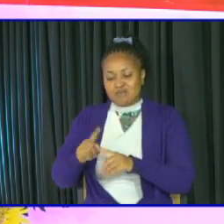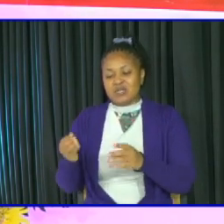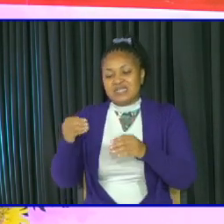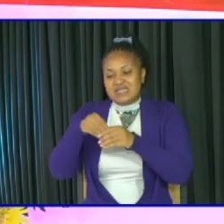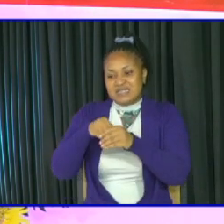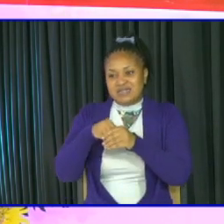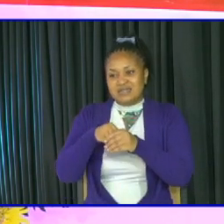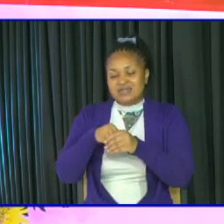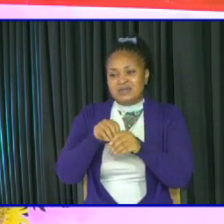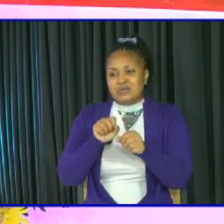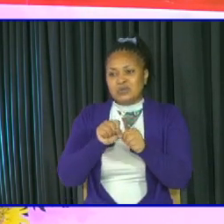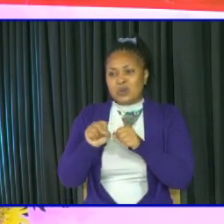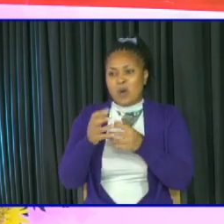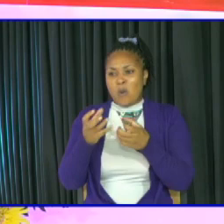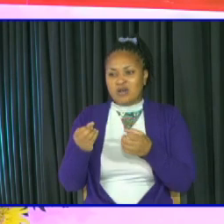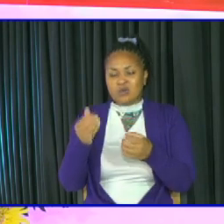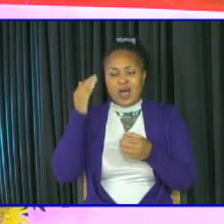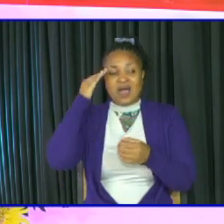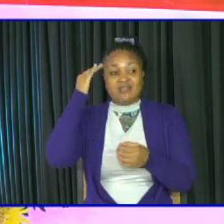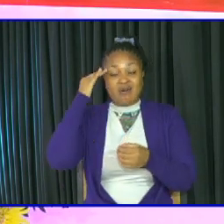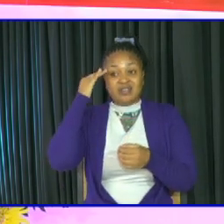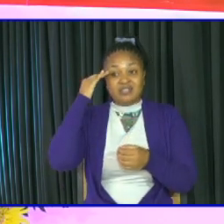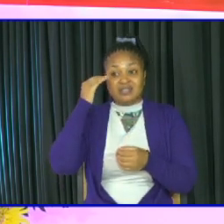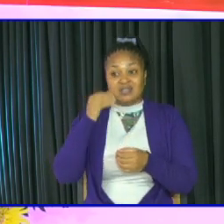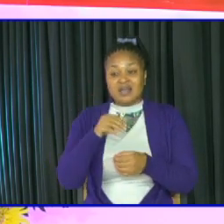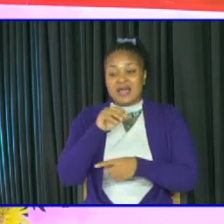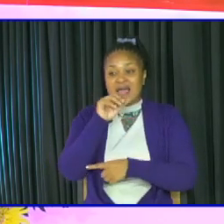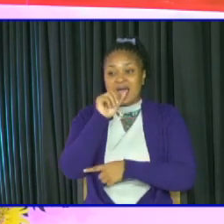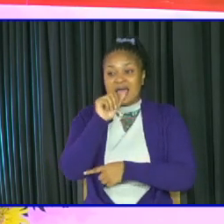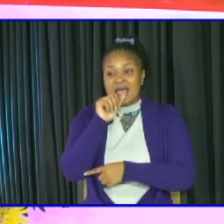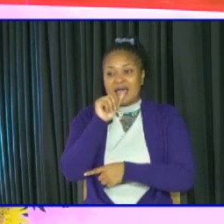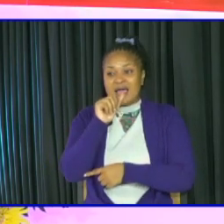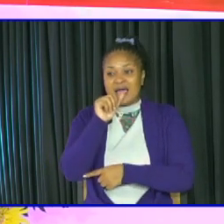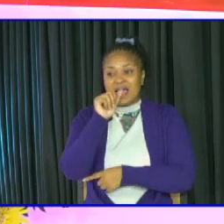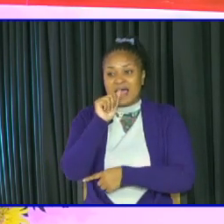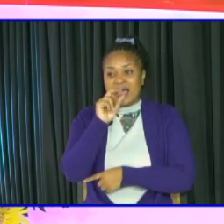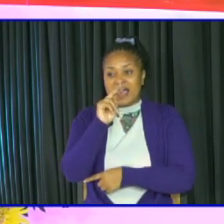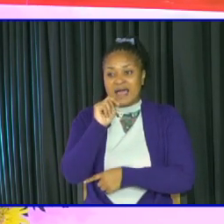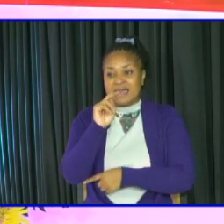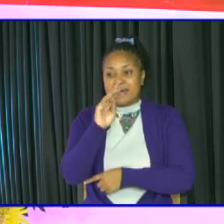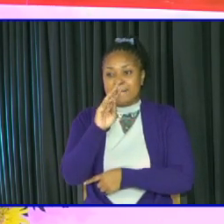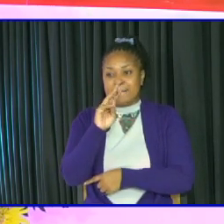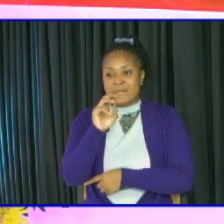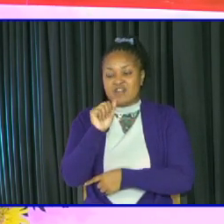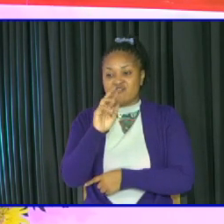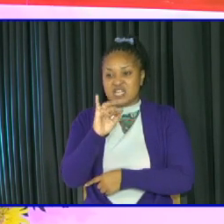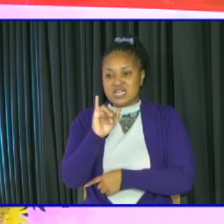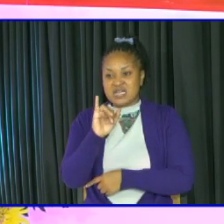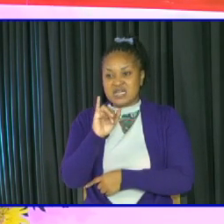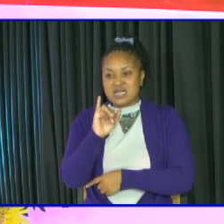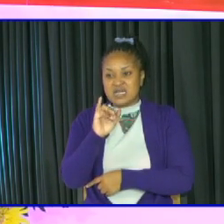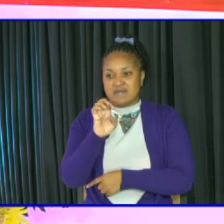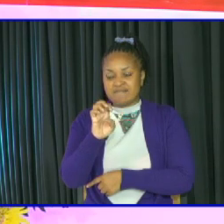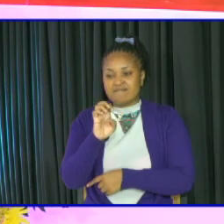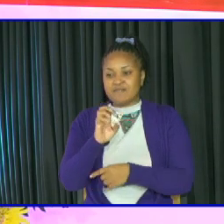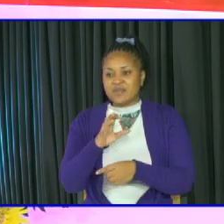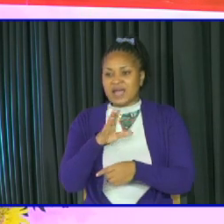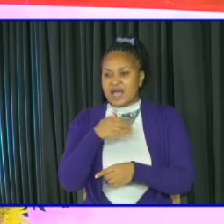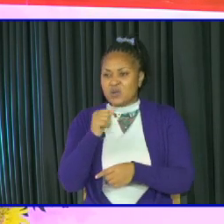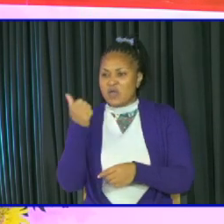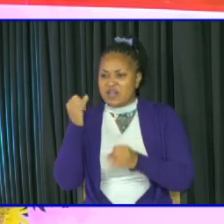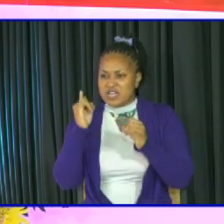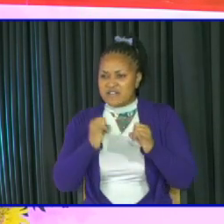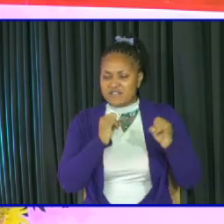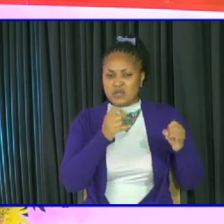inside. So I want to acknowledge this evening Anne-Marie Chambers and those individuals who are actually sharing with us